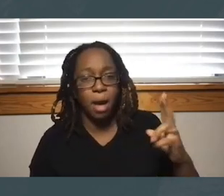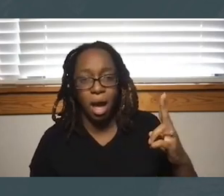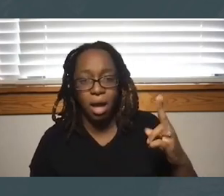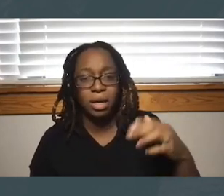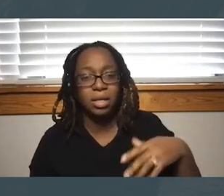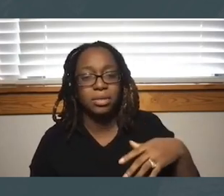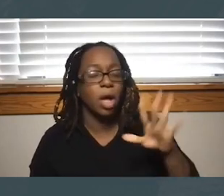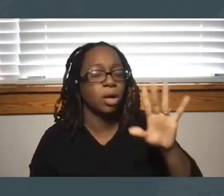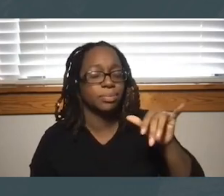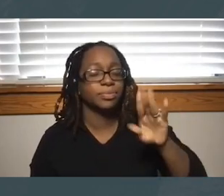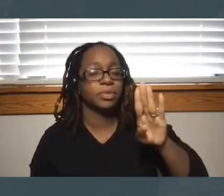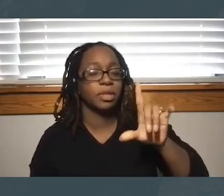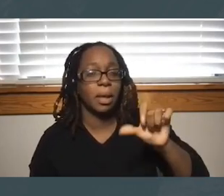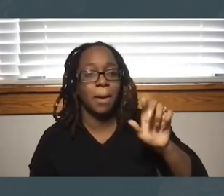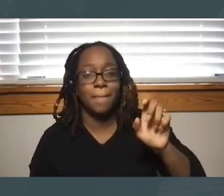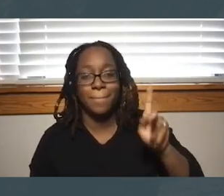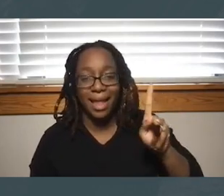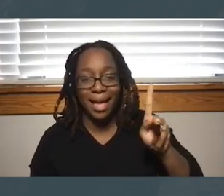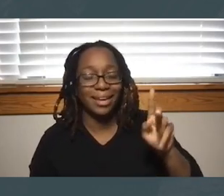Black is the Journey.